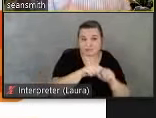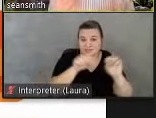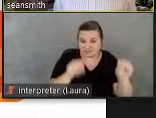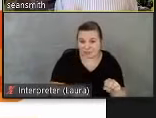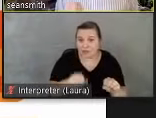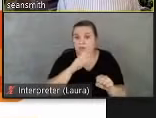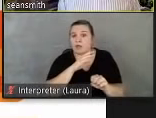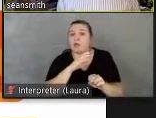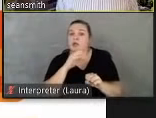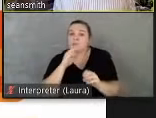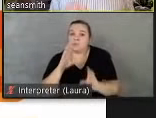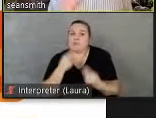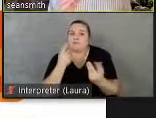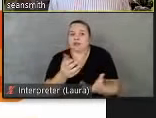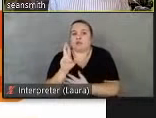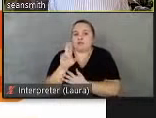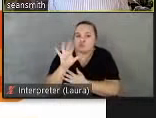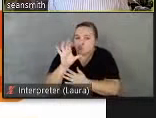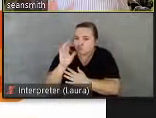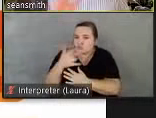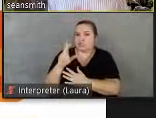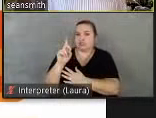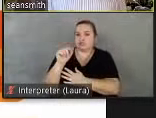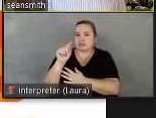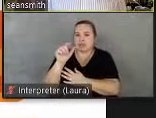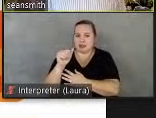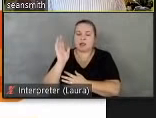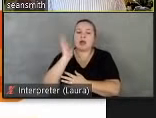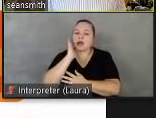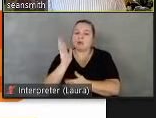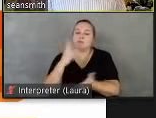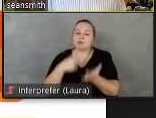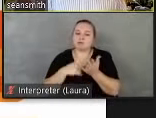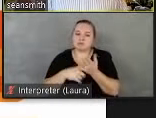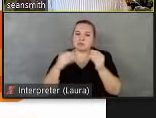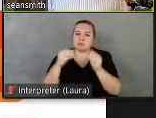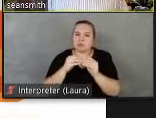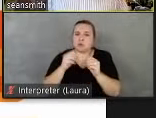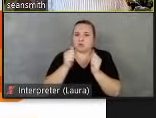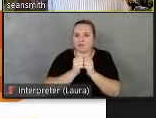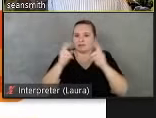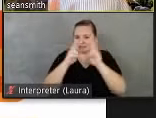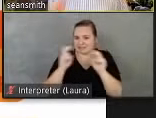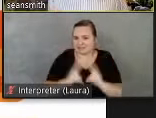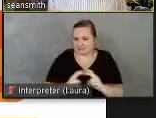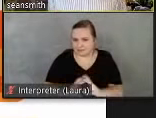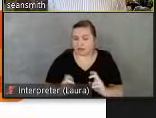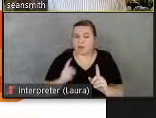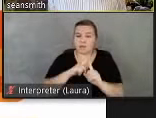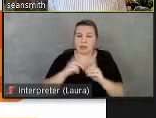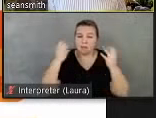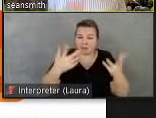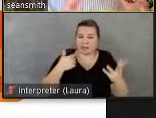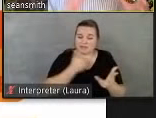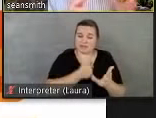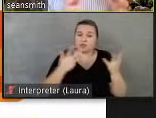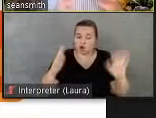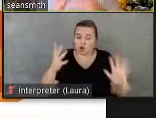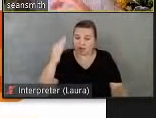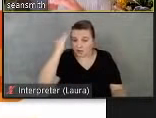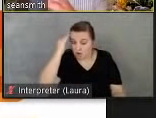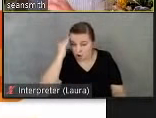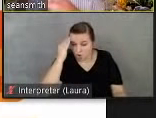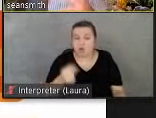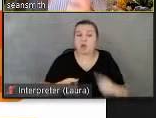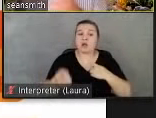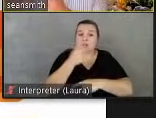provide us rich data. And I'll be talking about that in my last session on assessment. But these systems, as many of us already know, come with